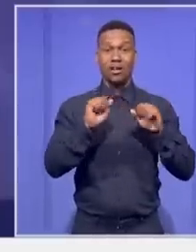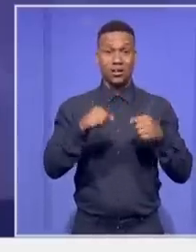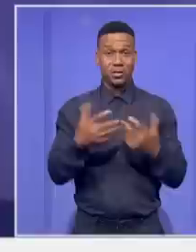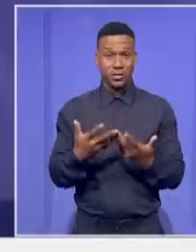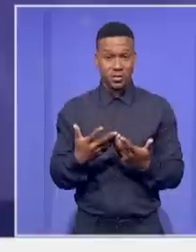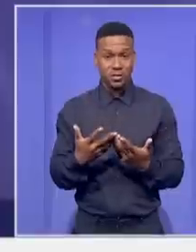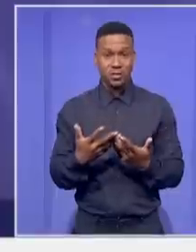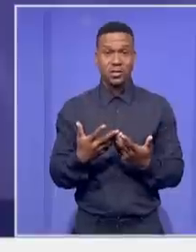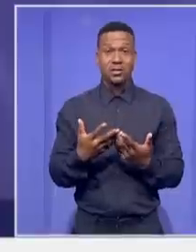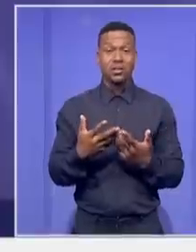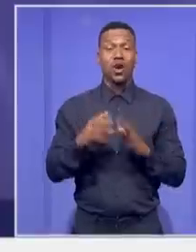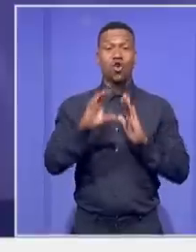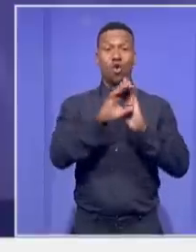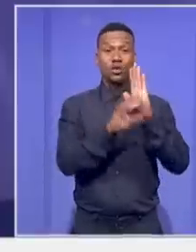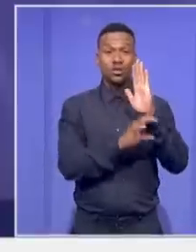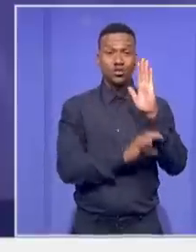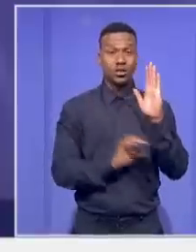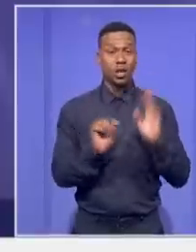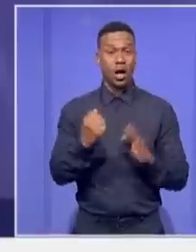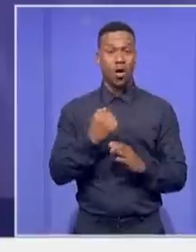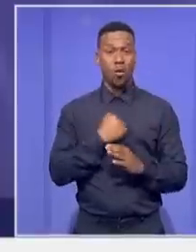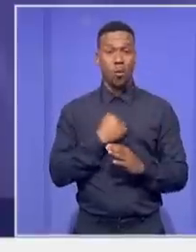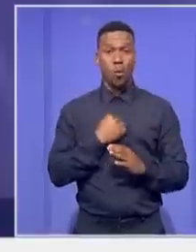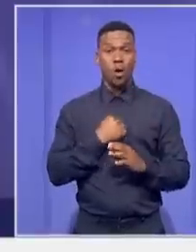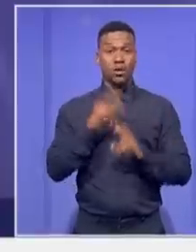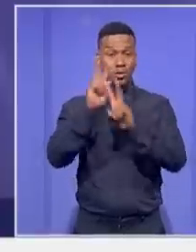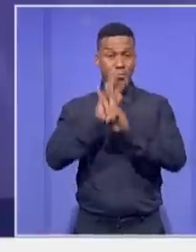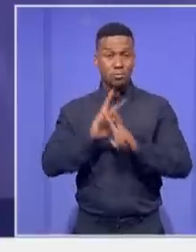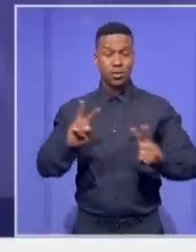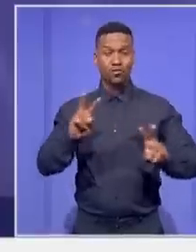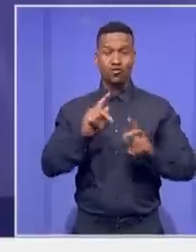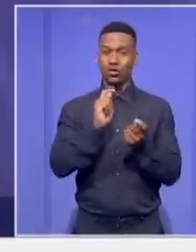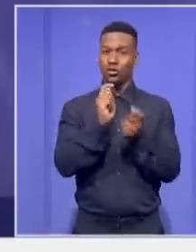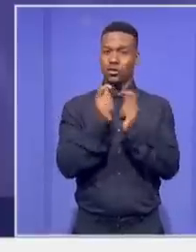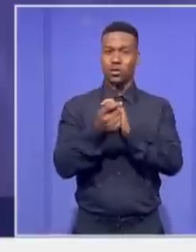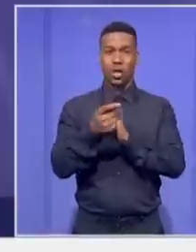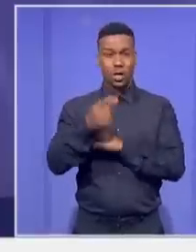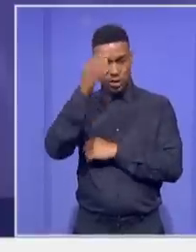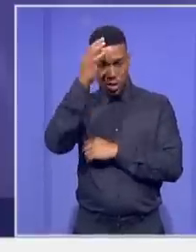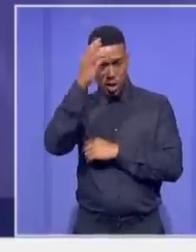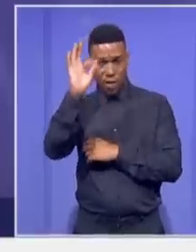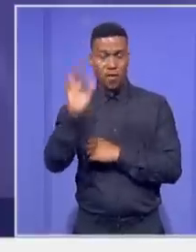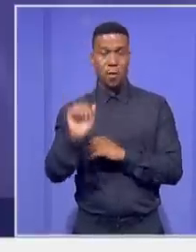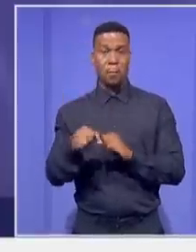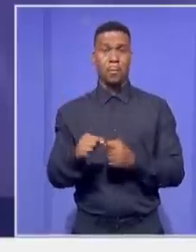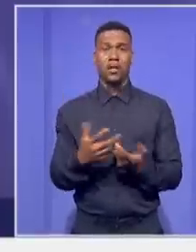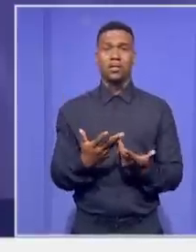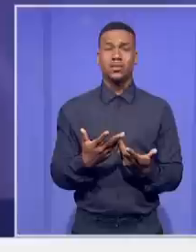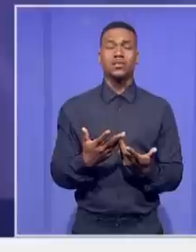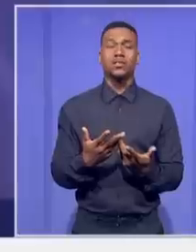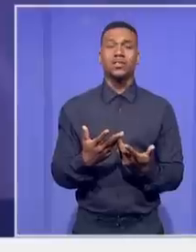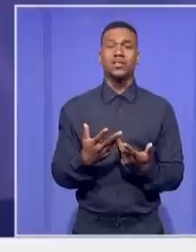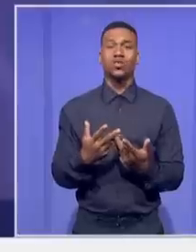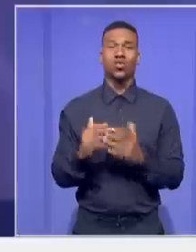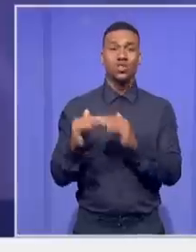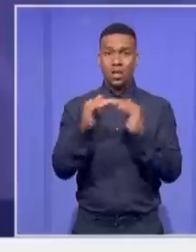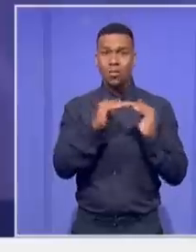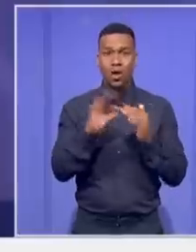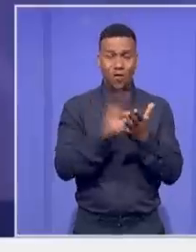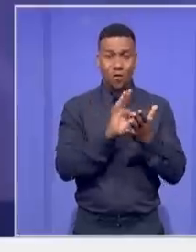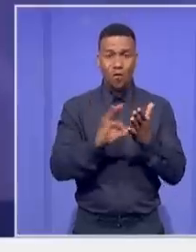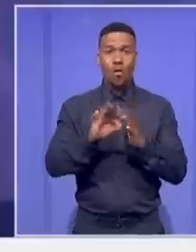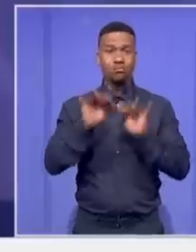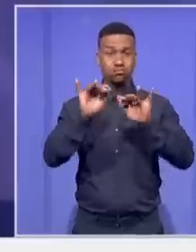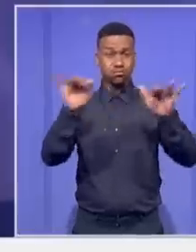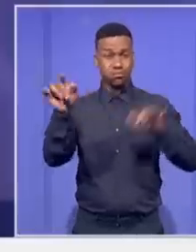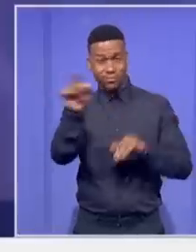our constitution. A peaceful change of government through the democratic vote of its citizens. And I